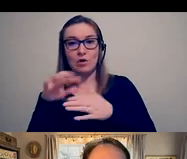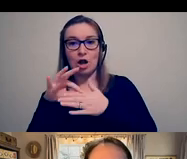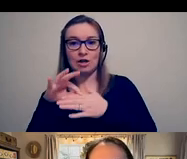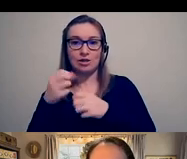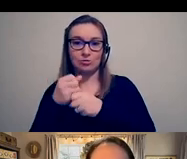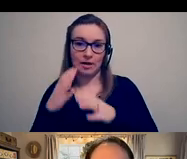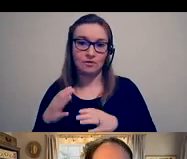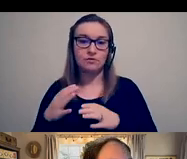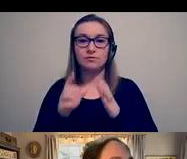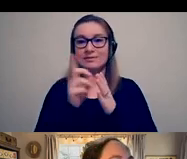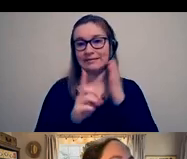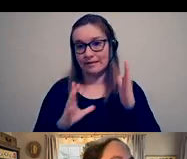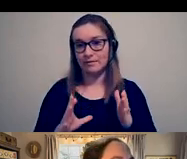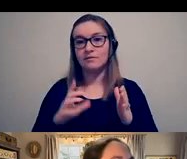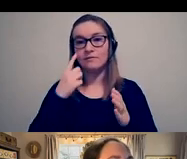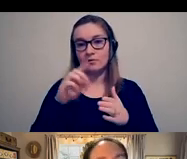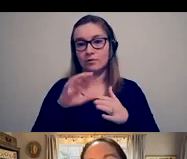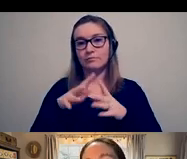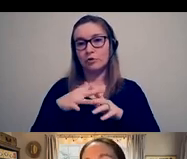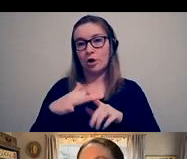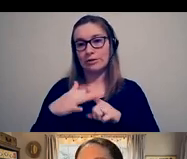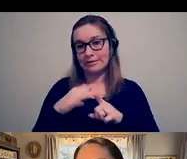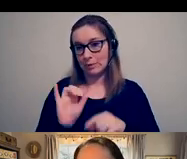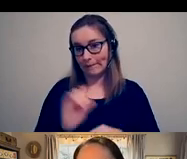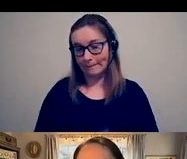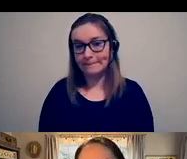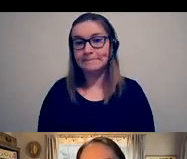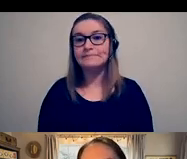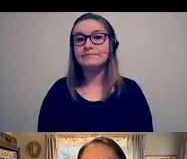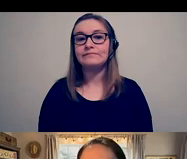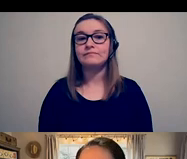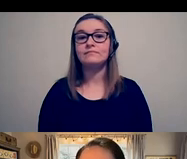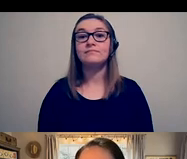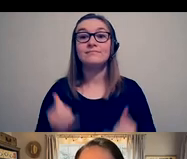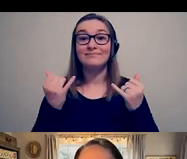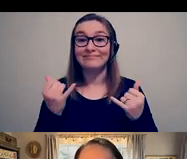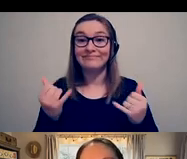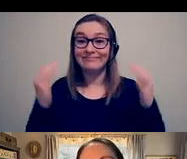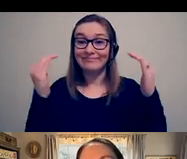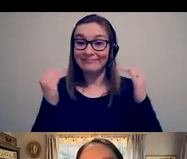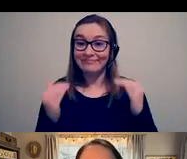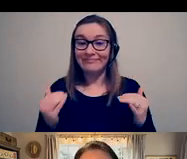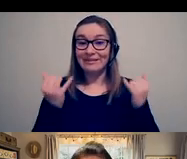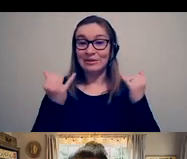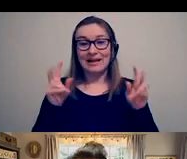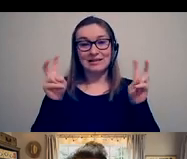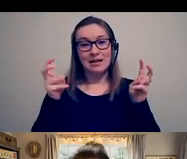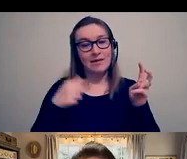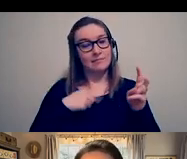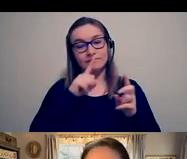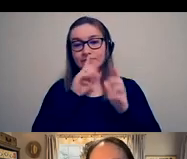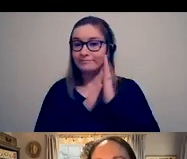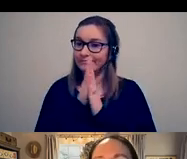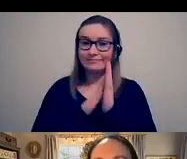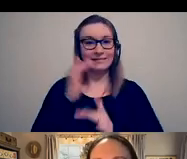as well. So that brings me to today's topic. I'm so excited about this because it's